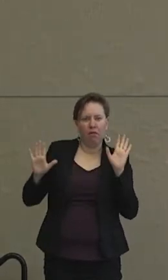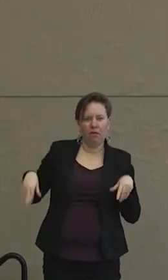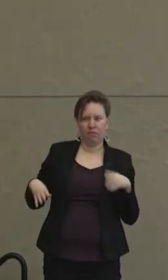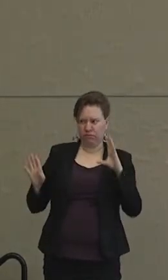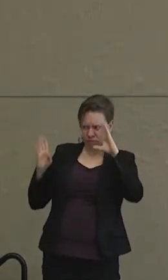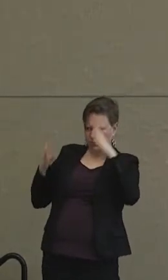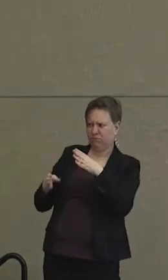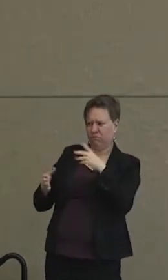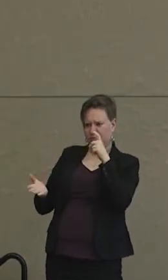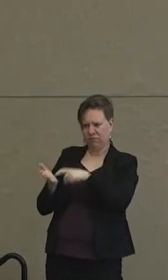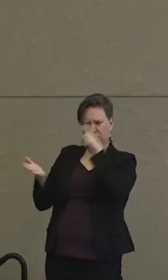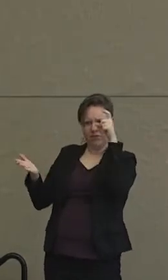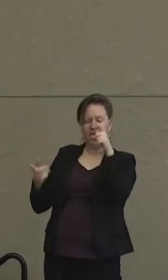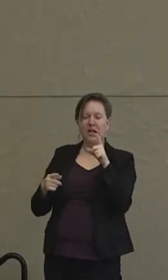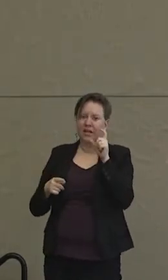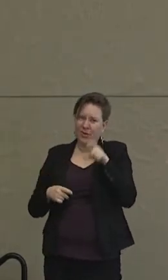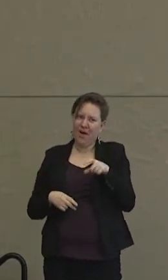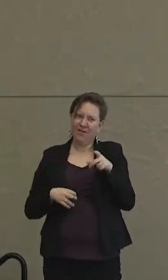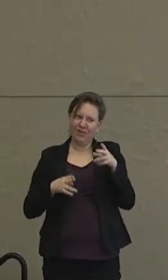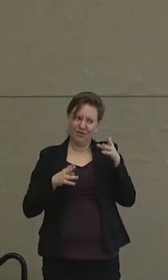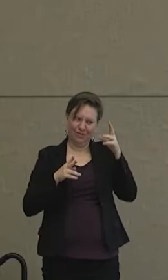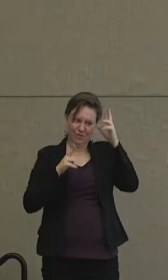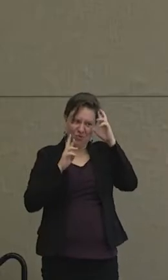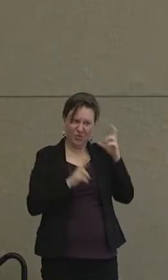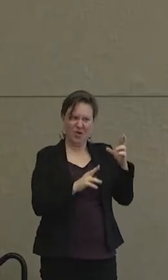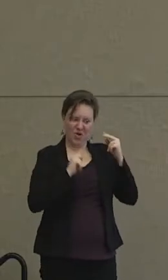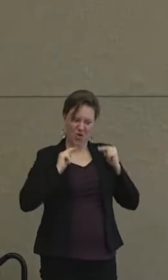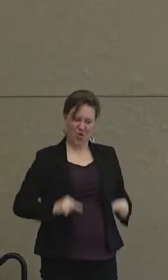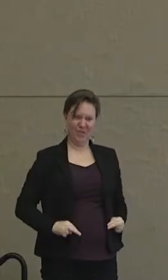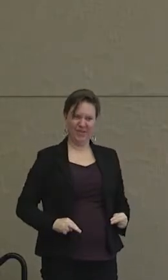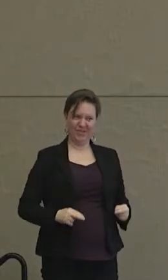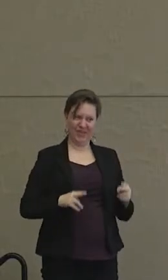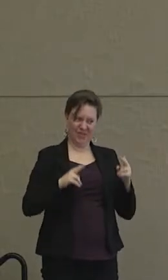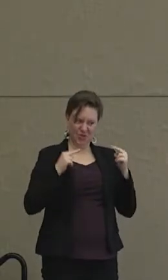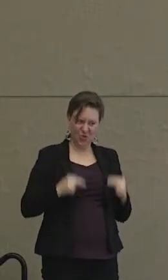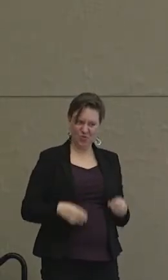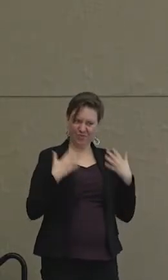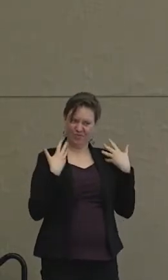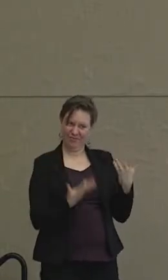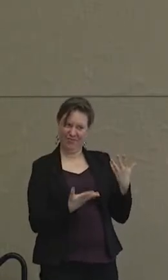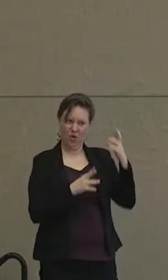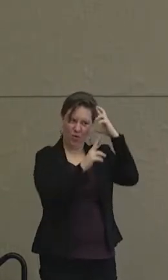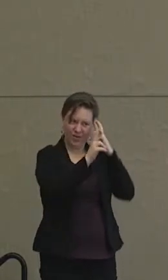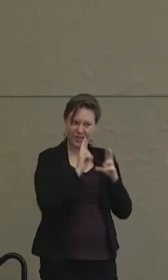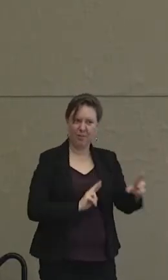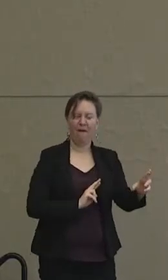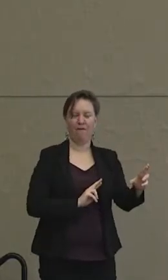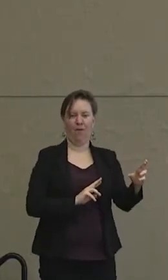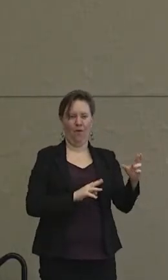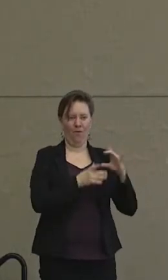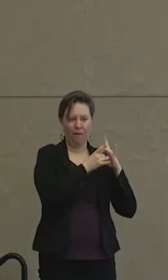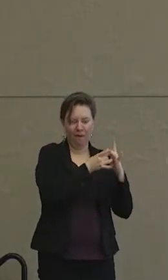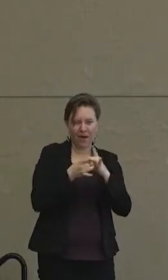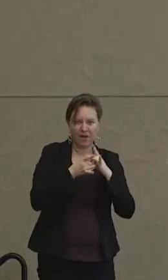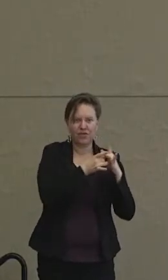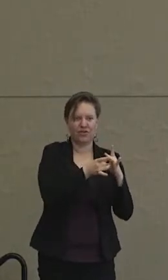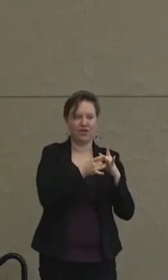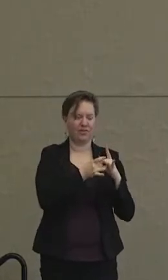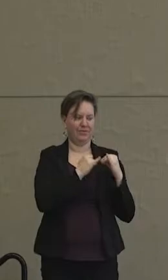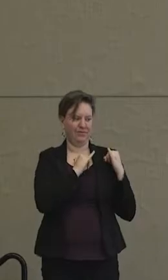well, you need to treat humans like humans. Have respectful relationships